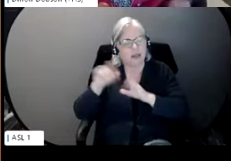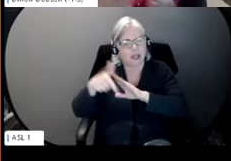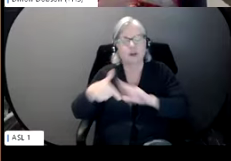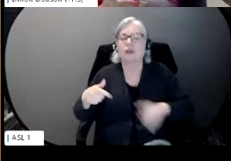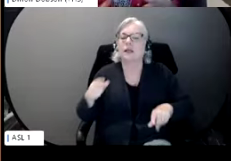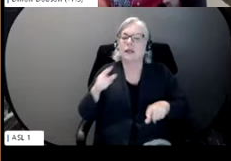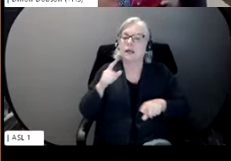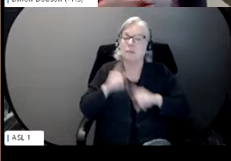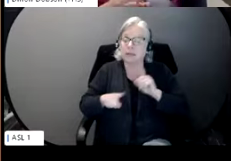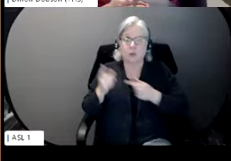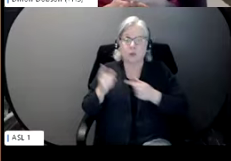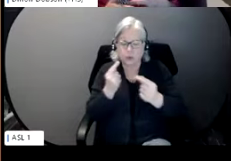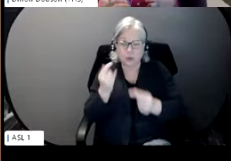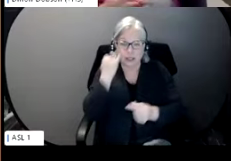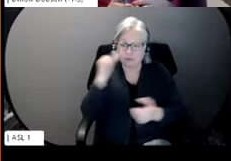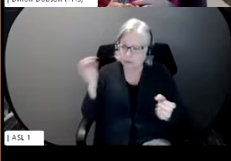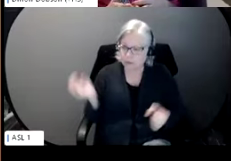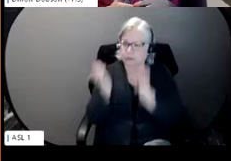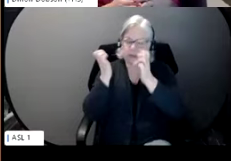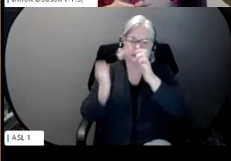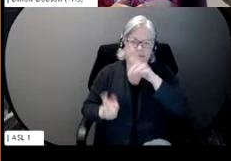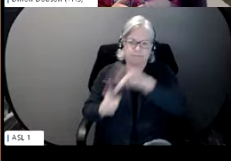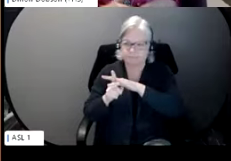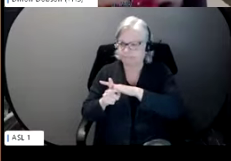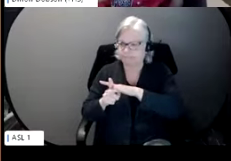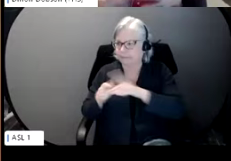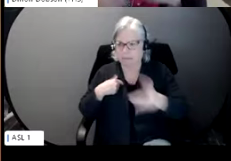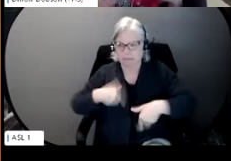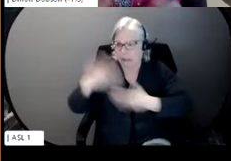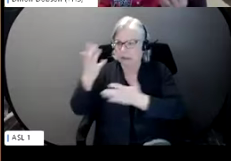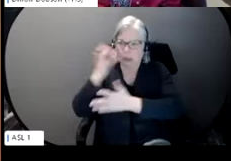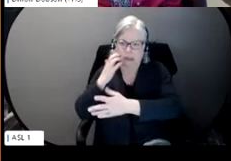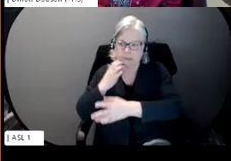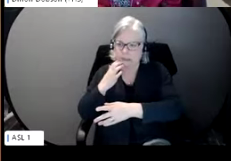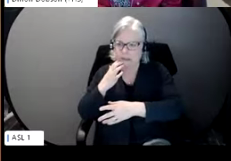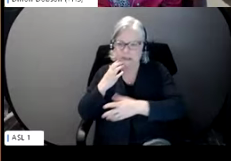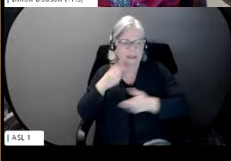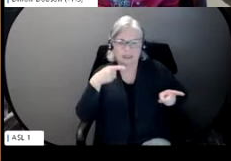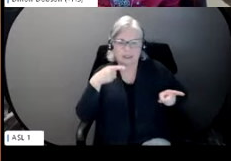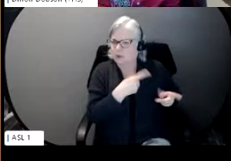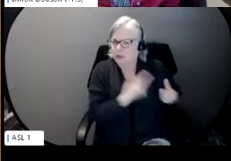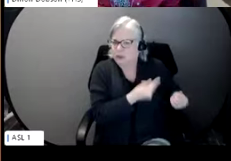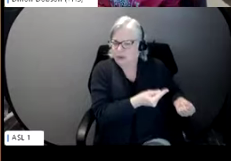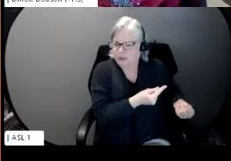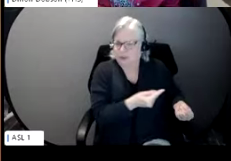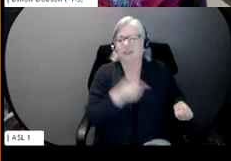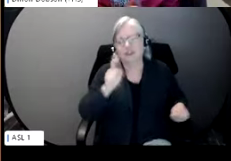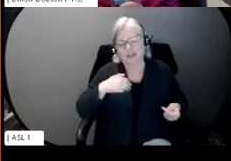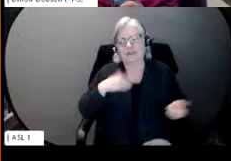end up in the hospital or in a situation where we can't look after our animal. Best to have a plan beforehand.